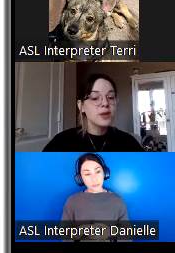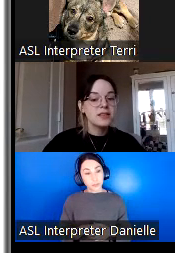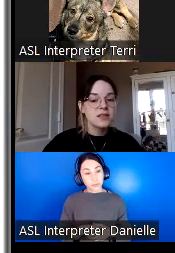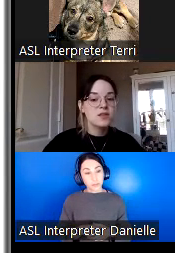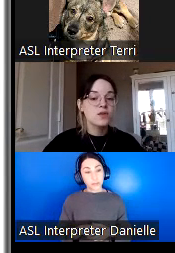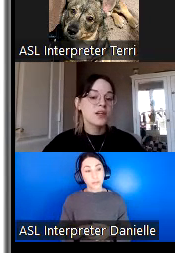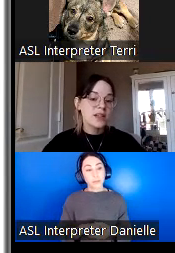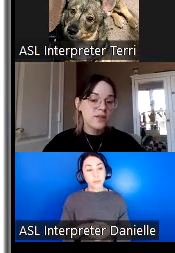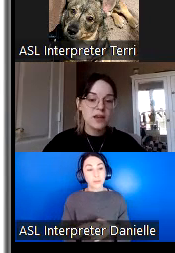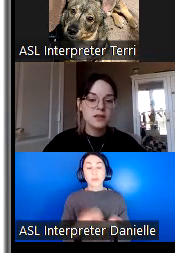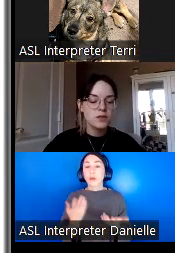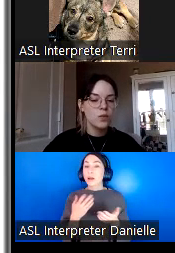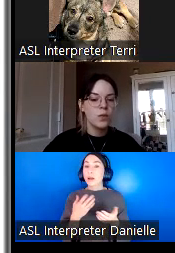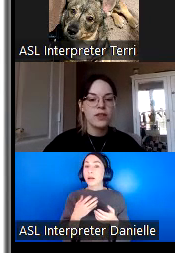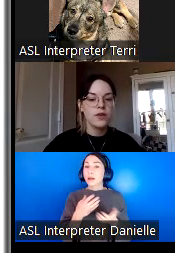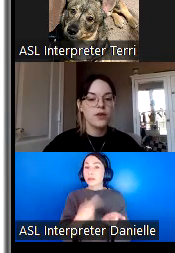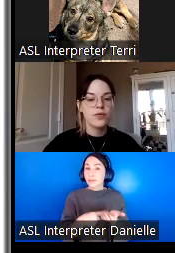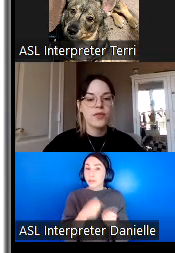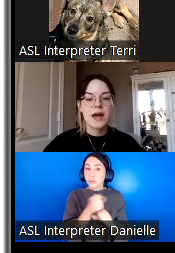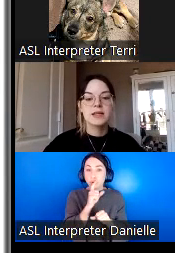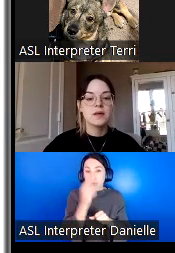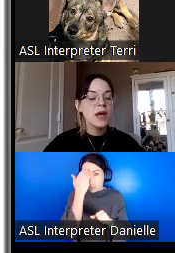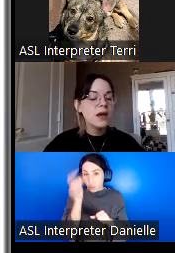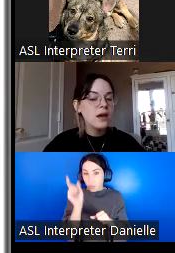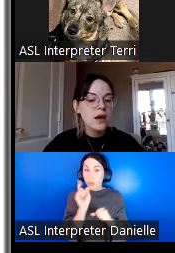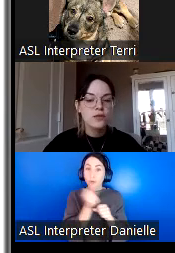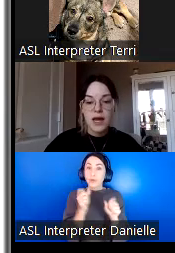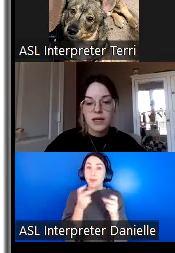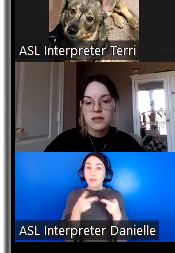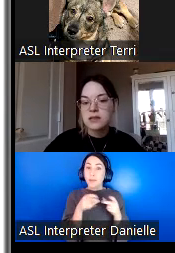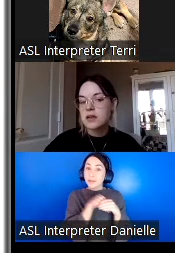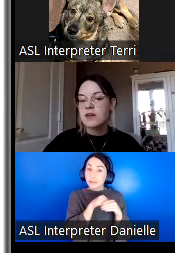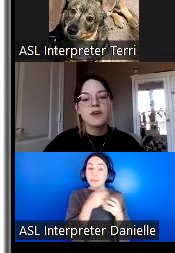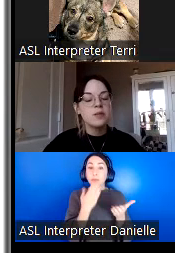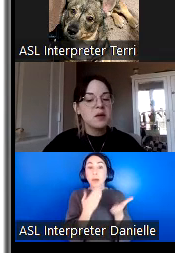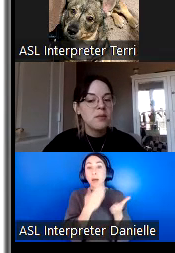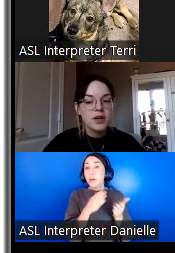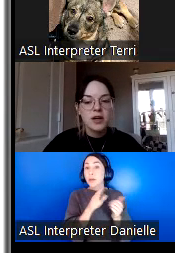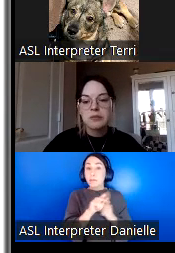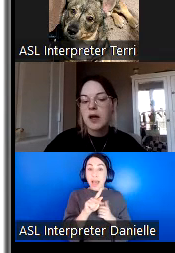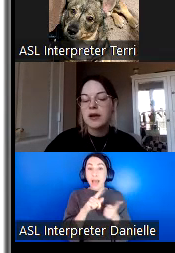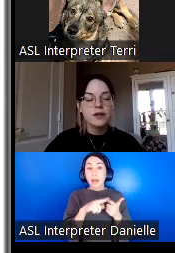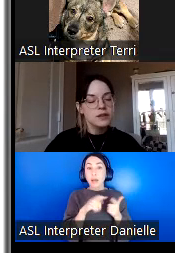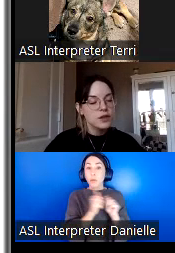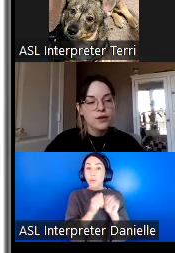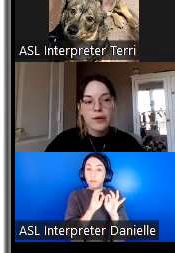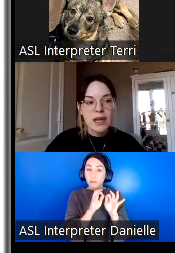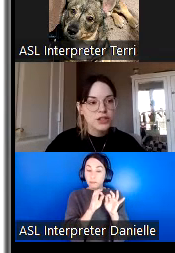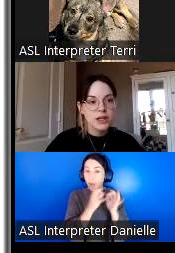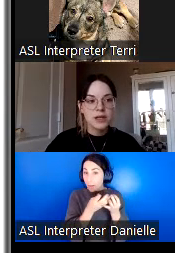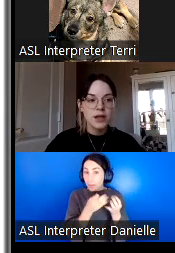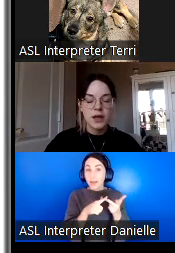discuss a safe place to store savings, whether that is a bank, a friend, family member, another